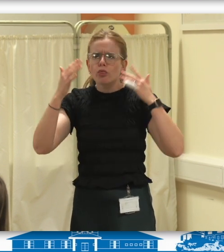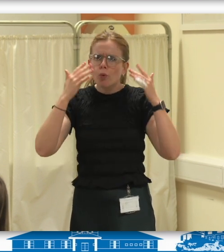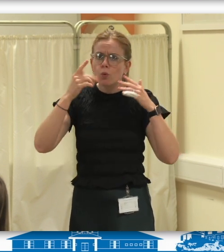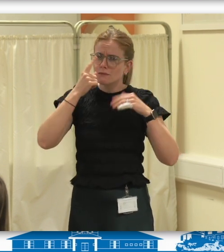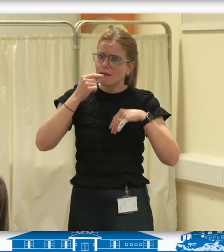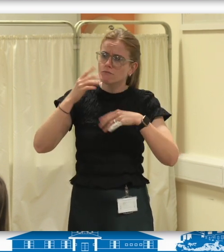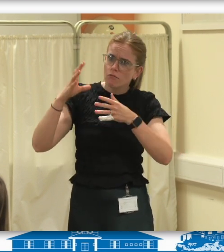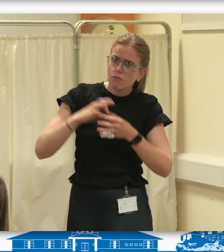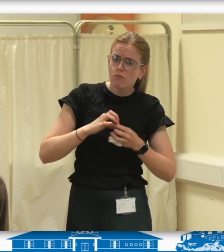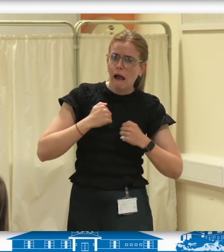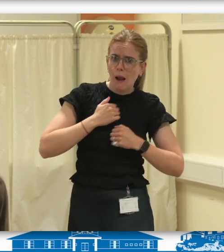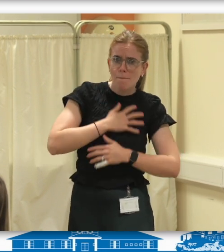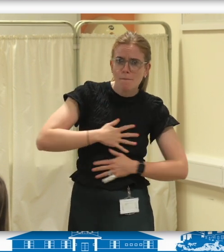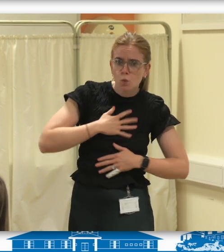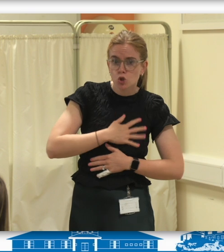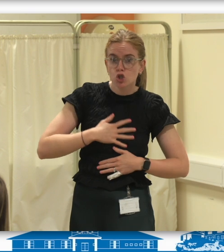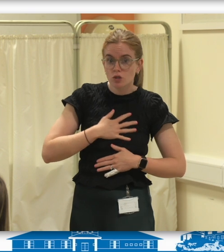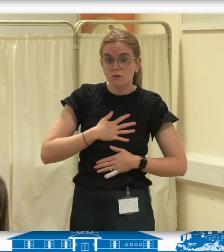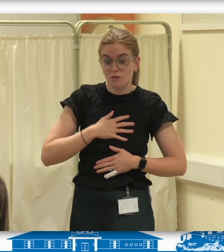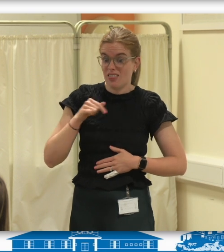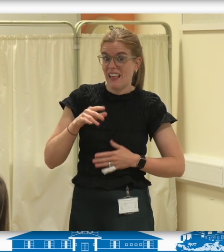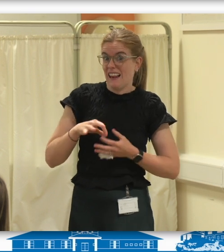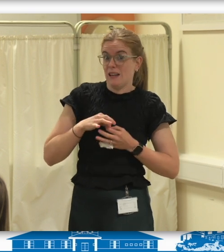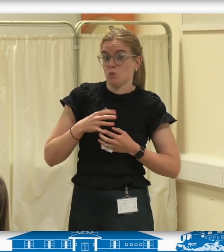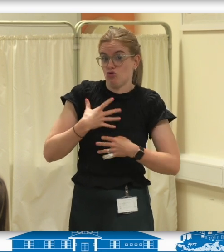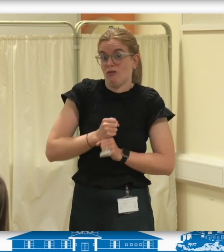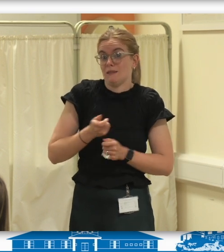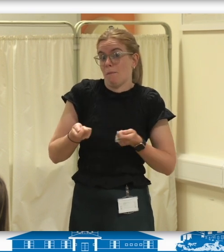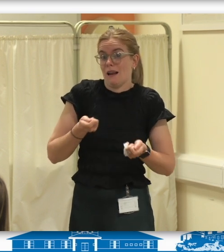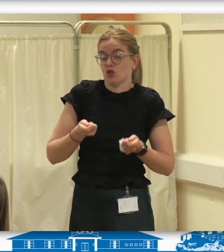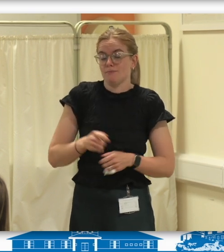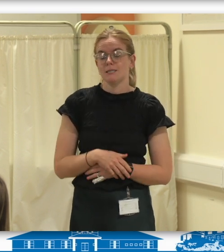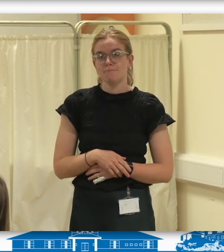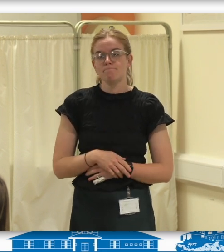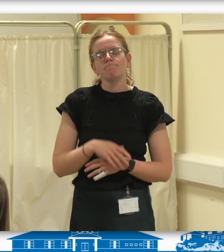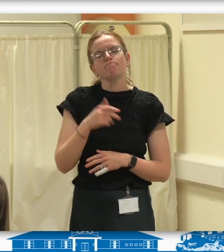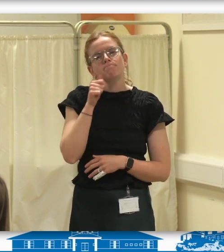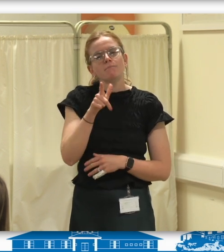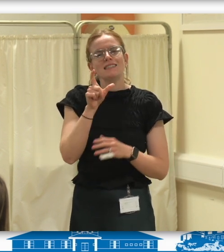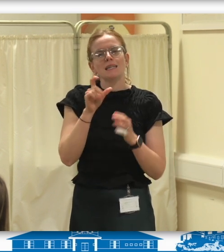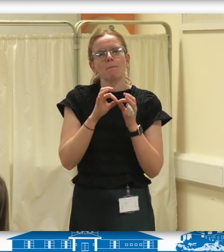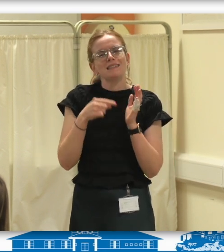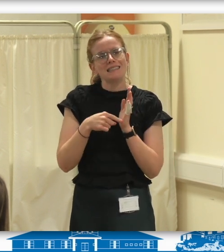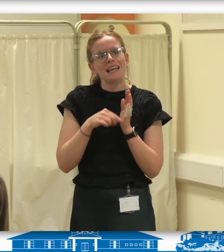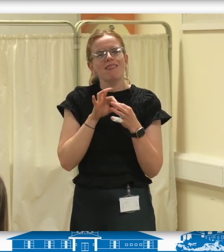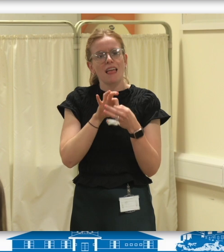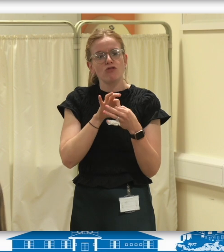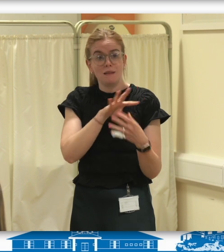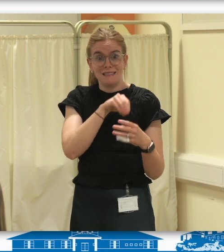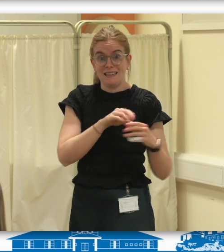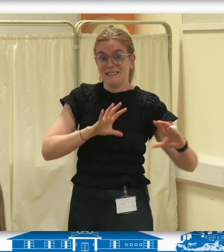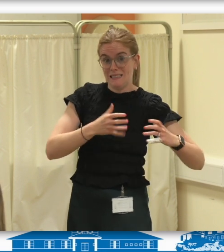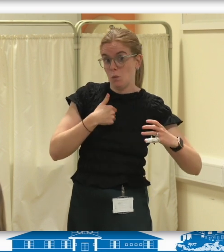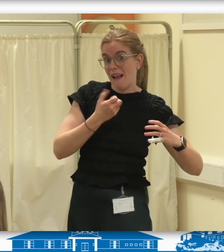our physiology can be a key part of stress management. So we have CBT therapists within the team to help people